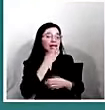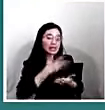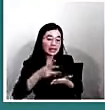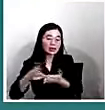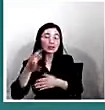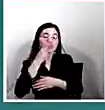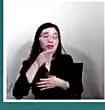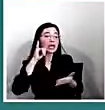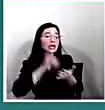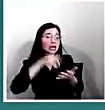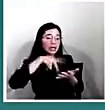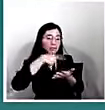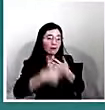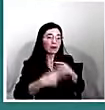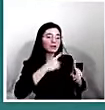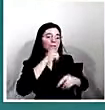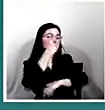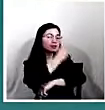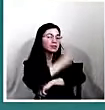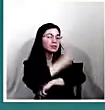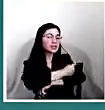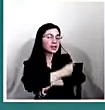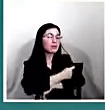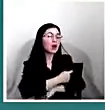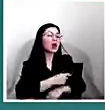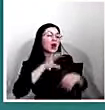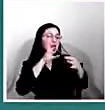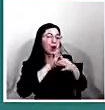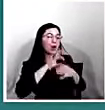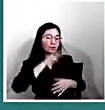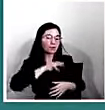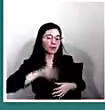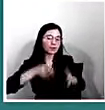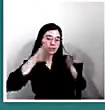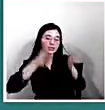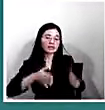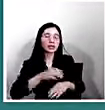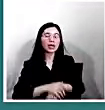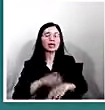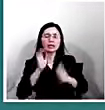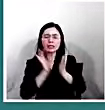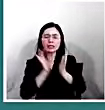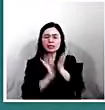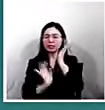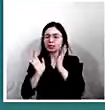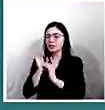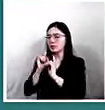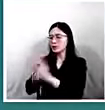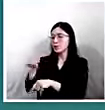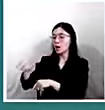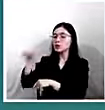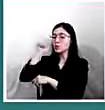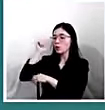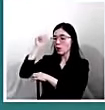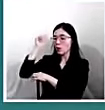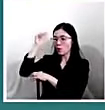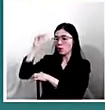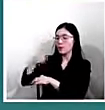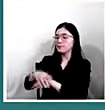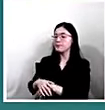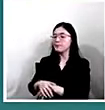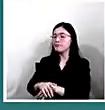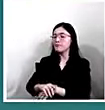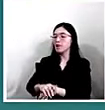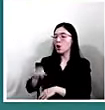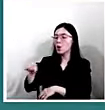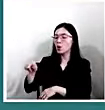the table of their masters." Then Jesus said to her in reply, "O